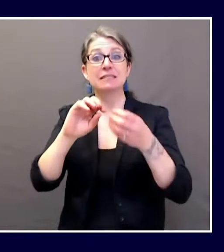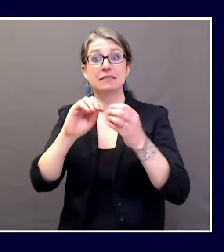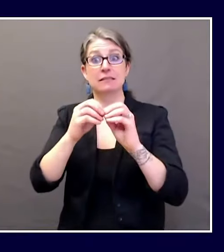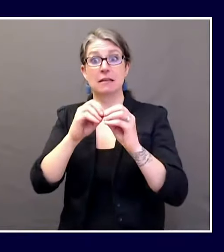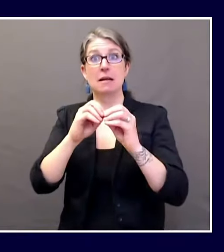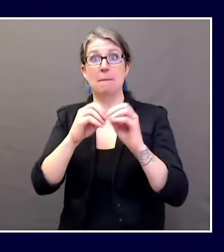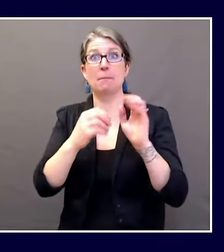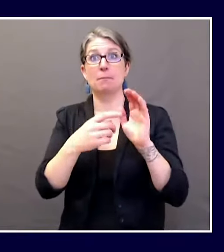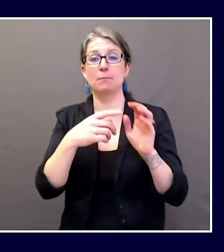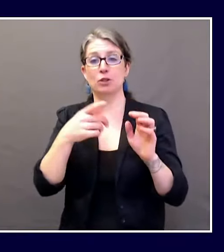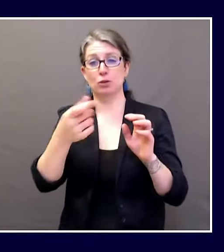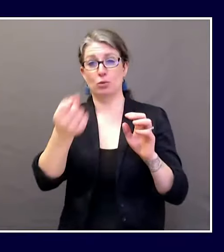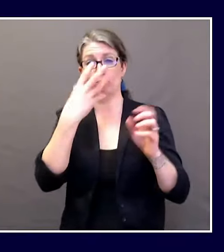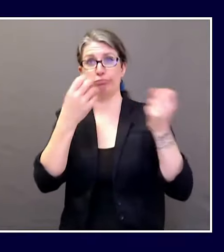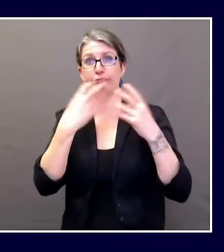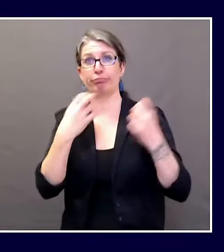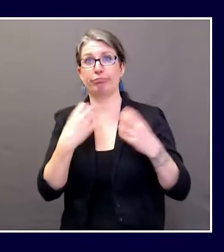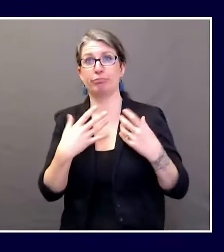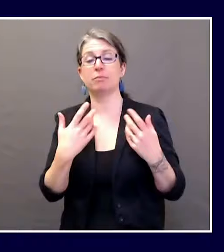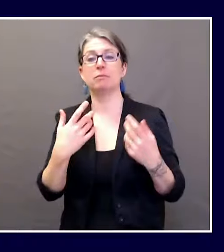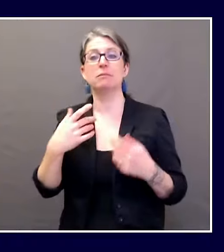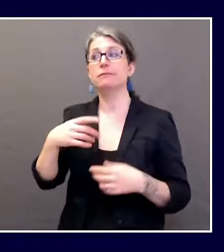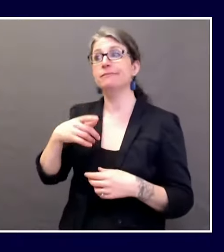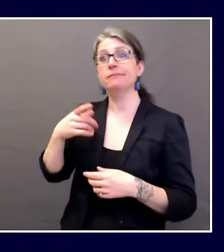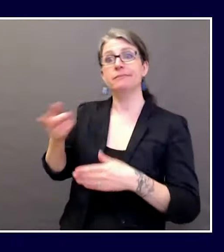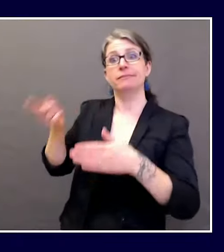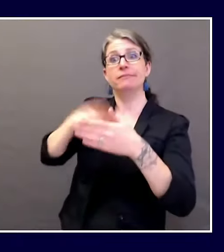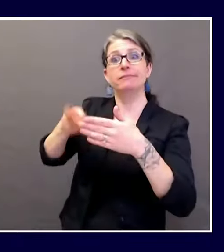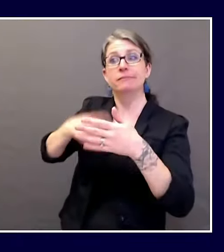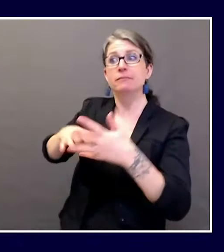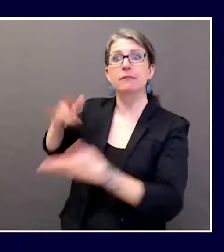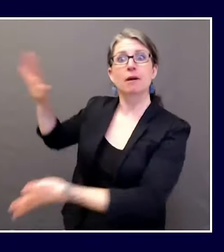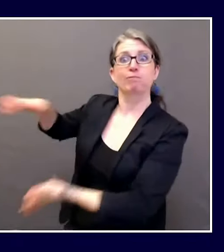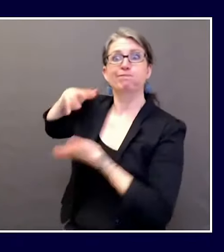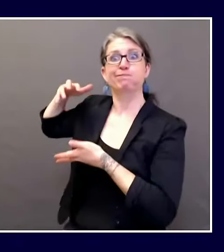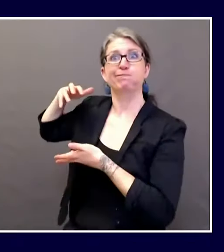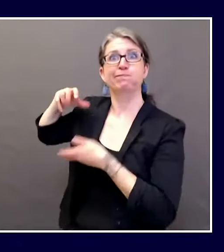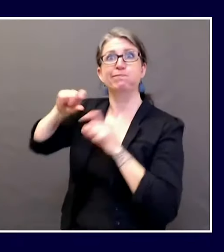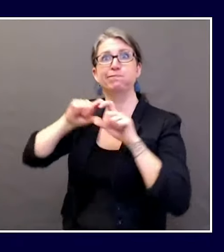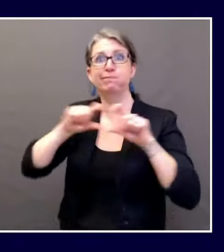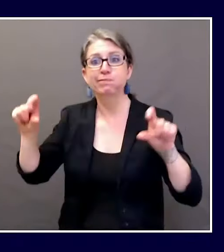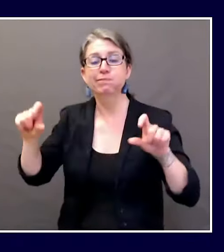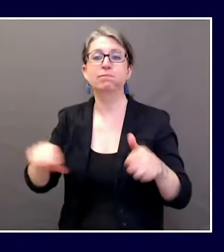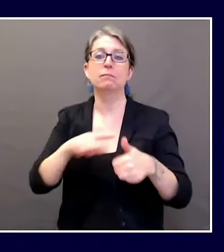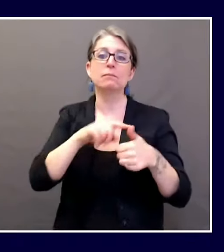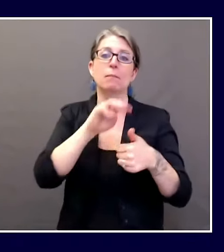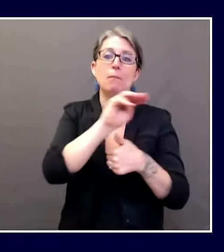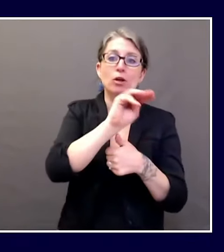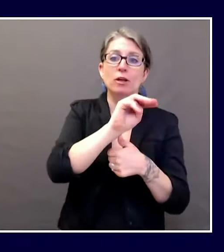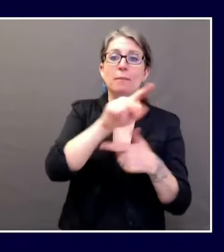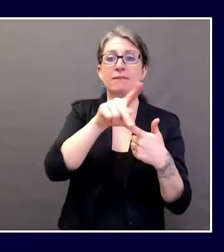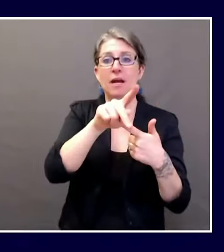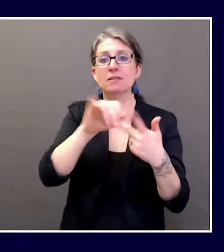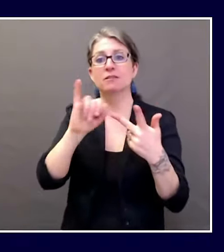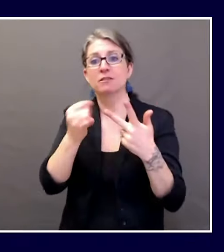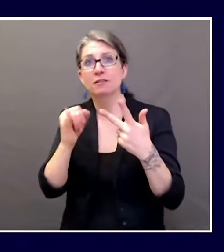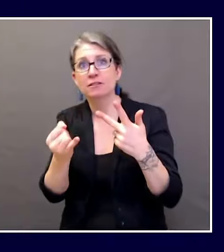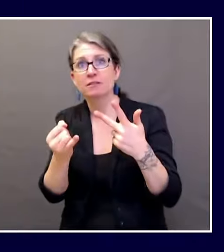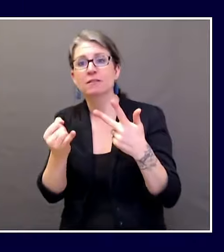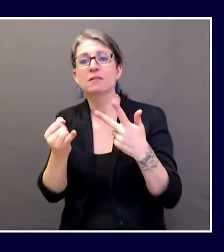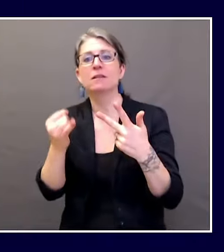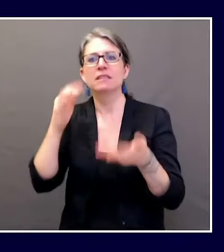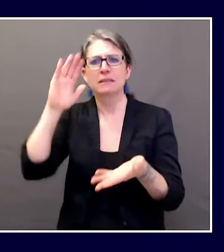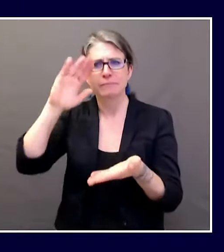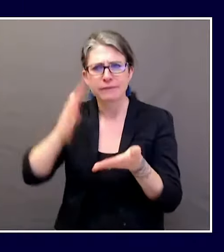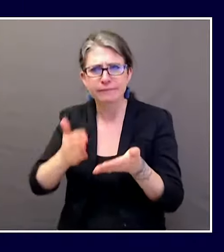different vaccine companies that are putting those out, why we might see a little more this week and why we may not see more